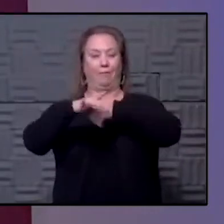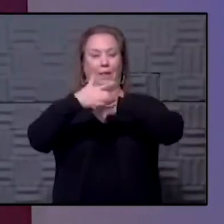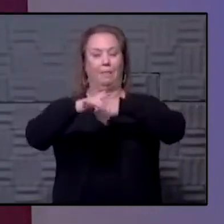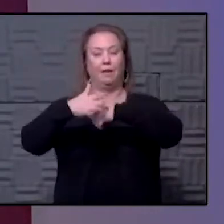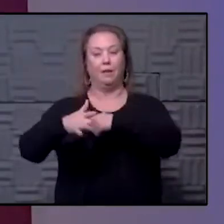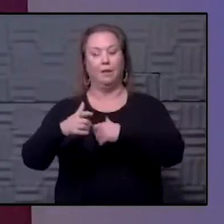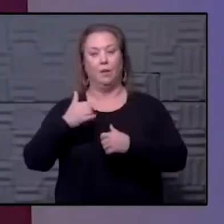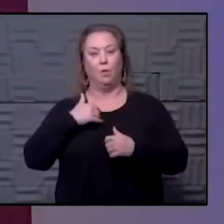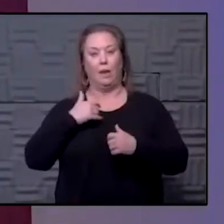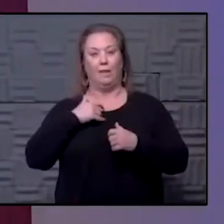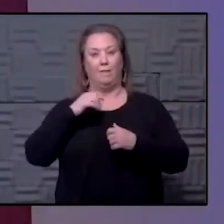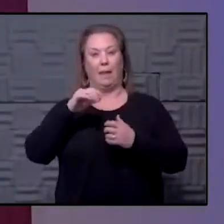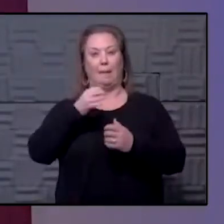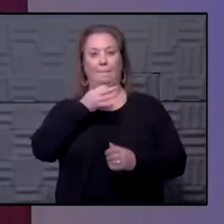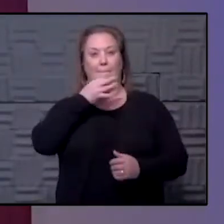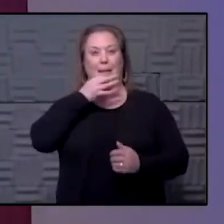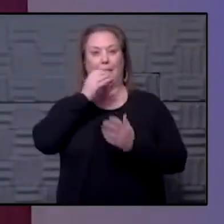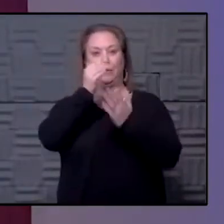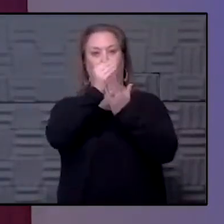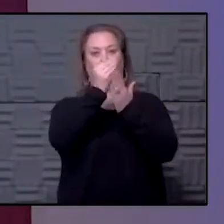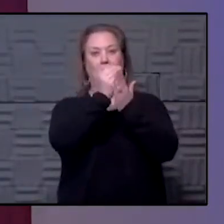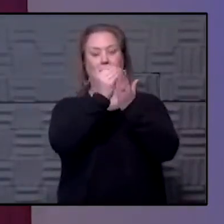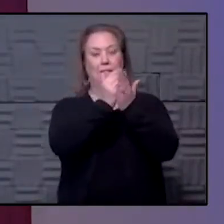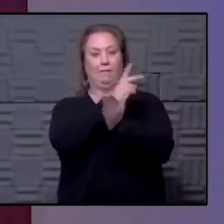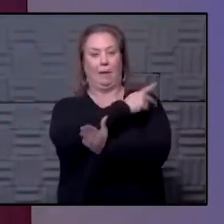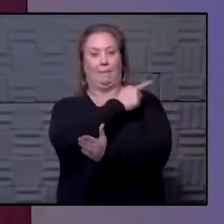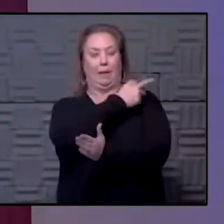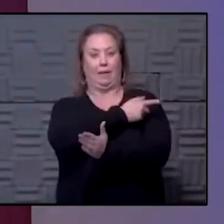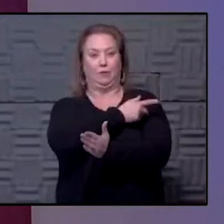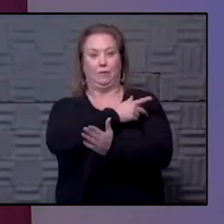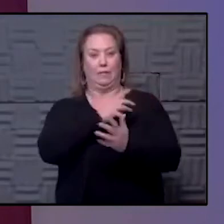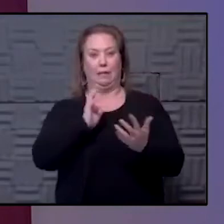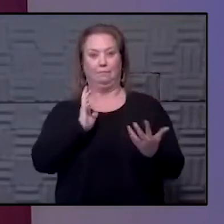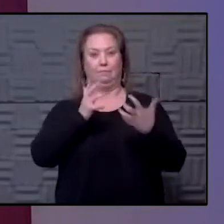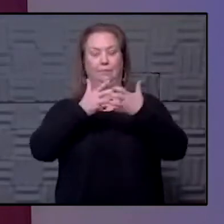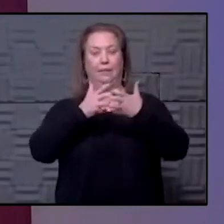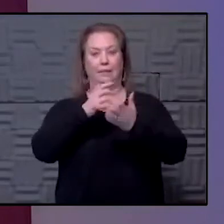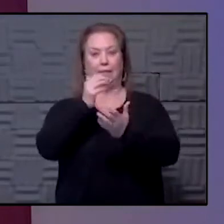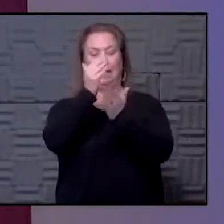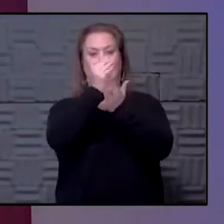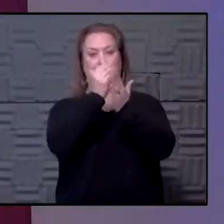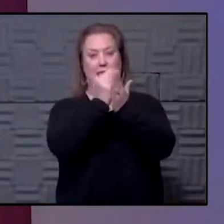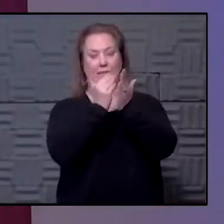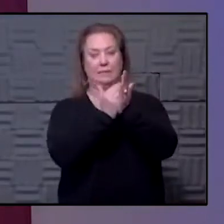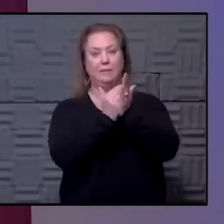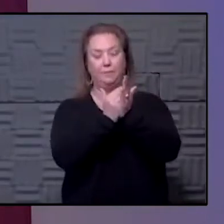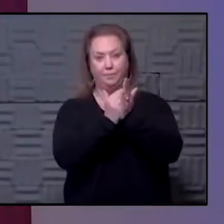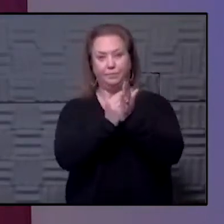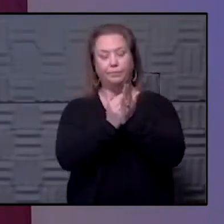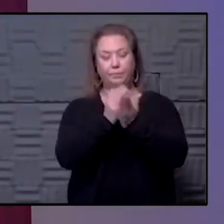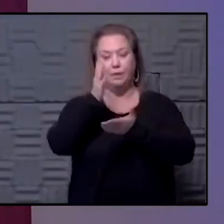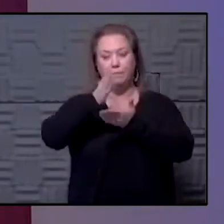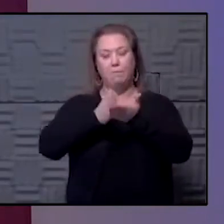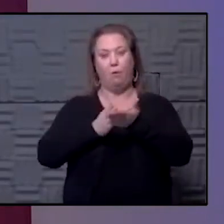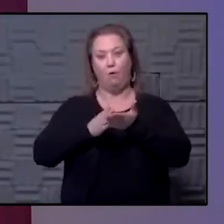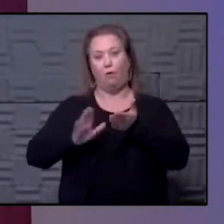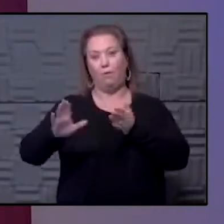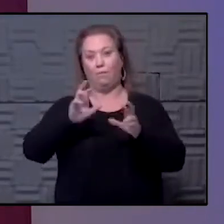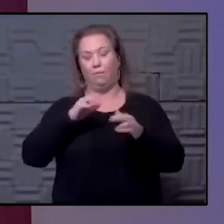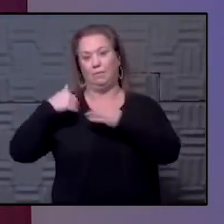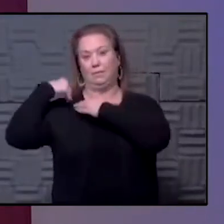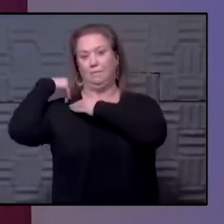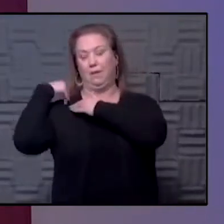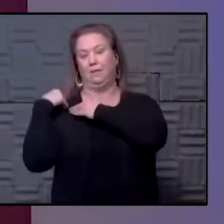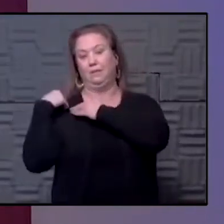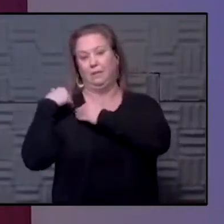We have that master list of patients who are in that criteria. So that random list that's been generated, part of the